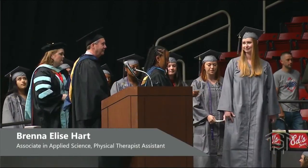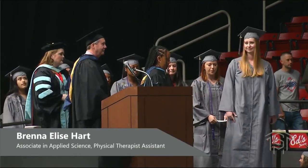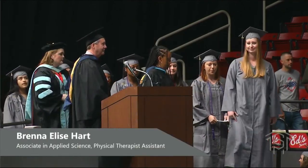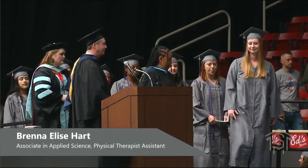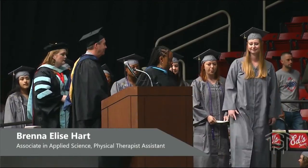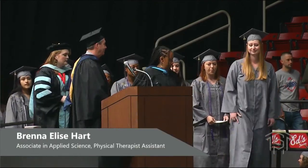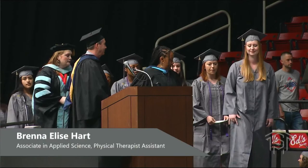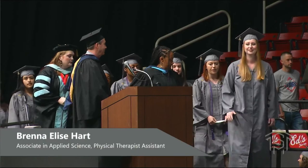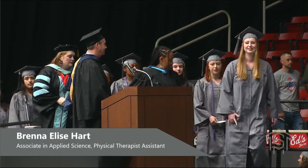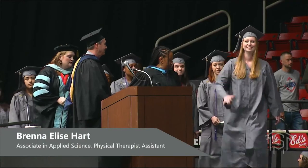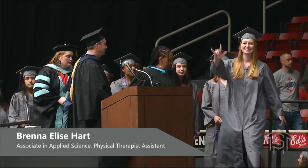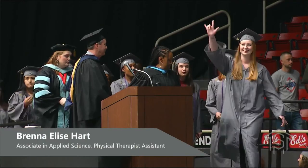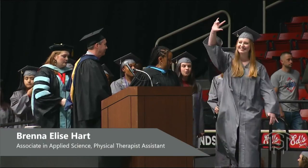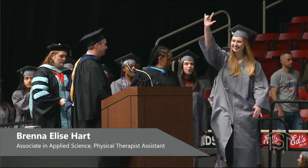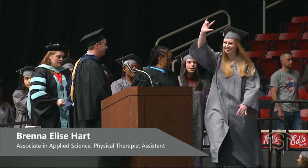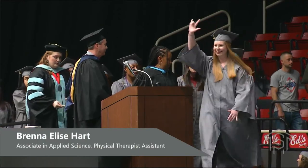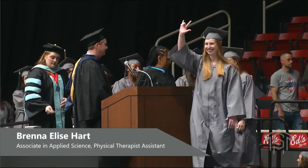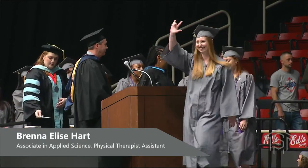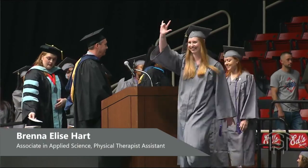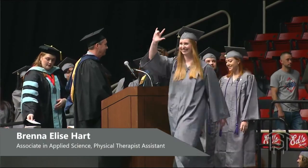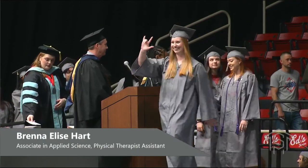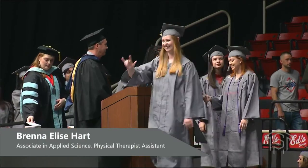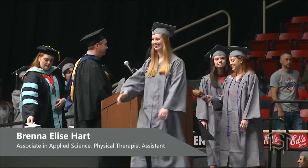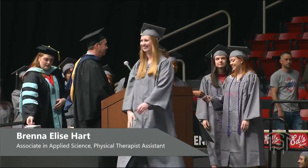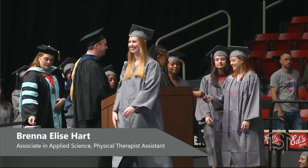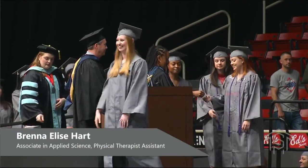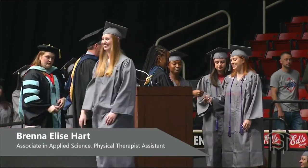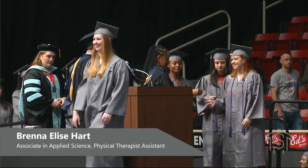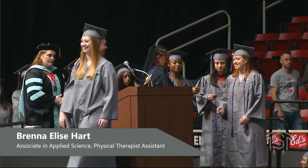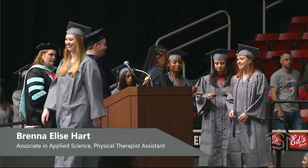Brenna Elise Hart,